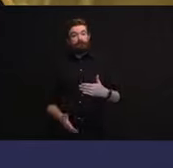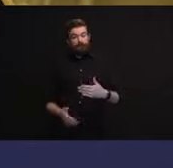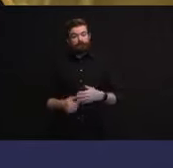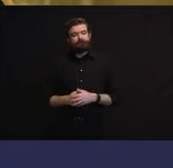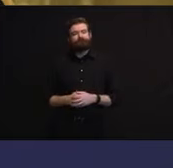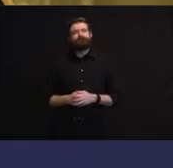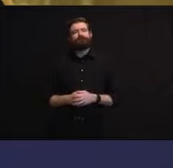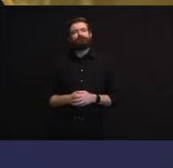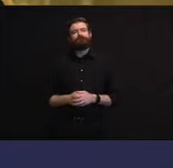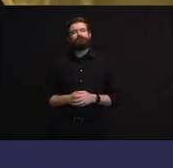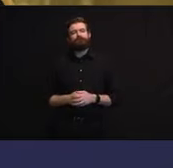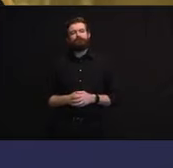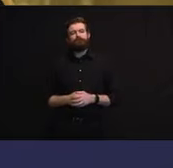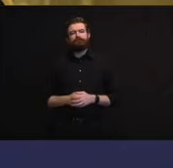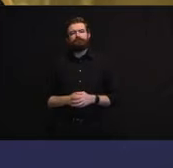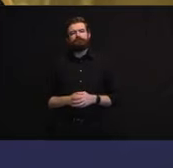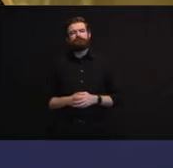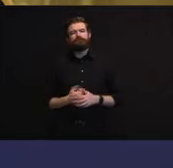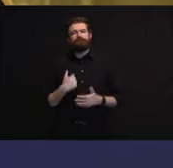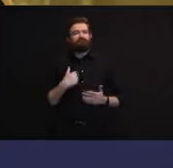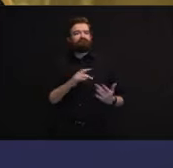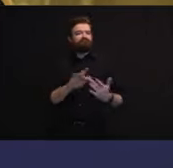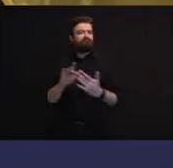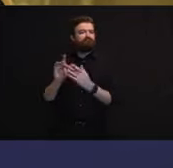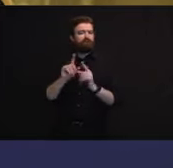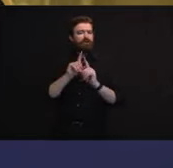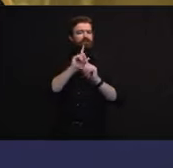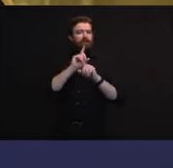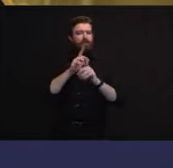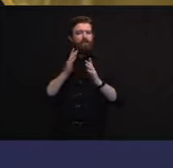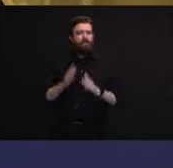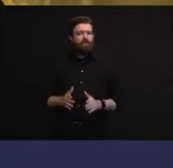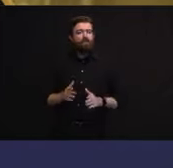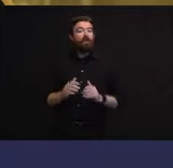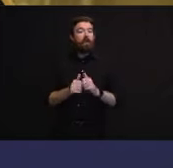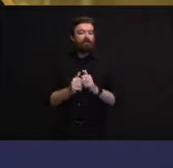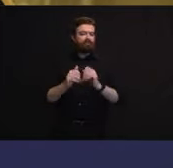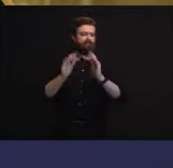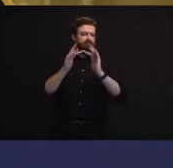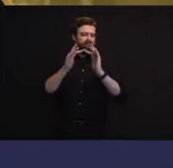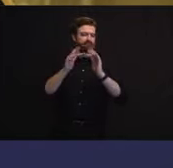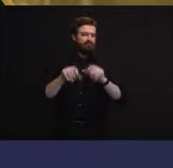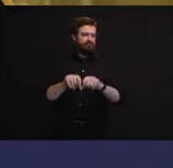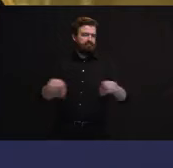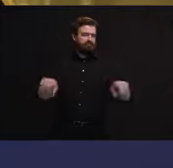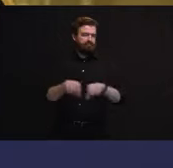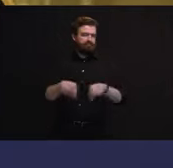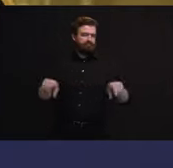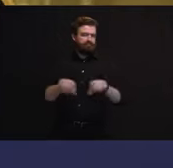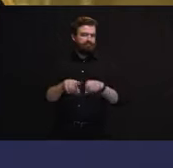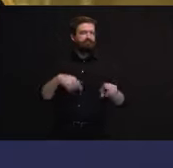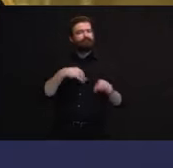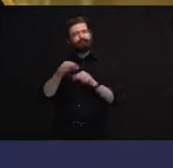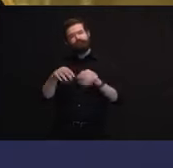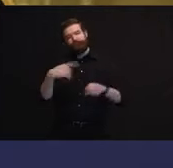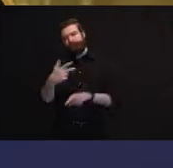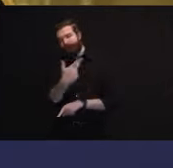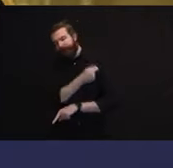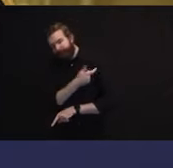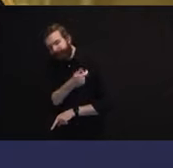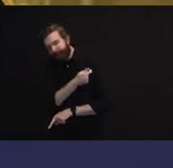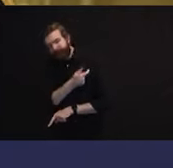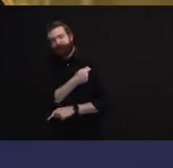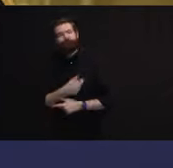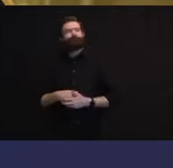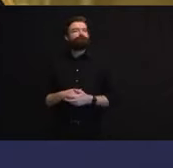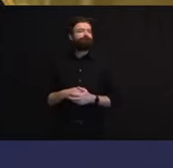otherwise, Monday, Wednesday, and Friday. There's a lot going on with vaccines, including with the administration. So